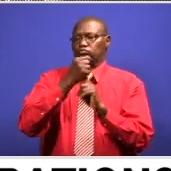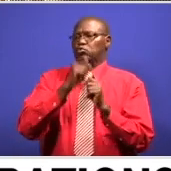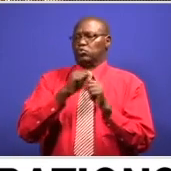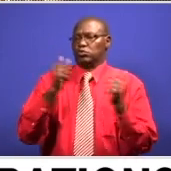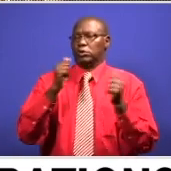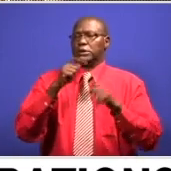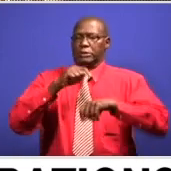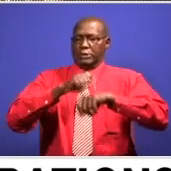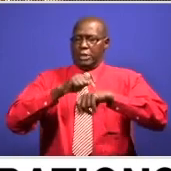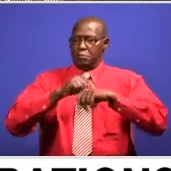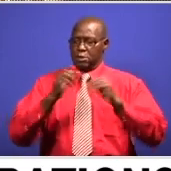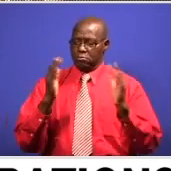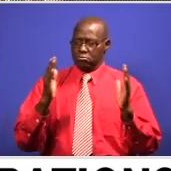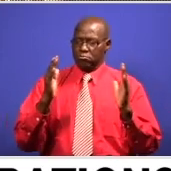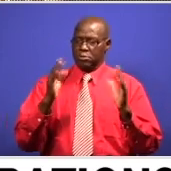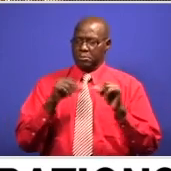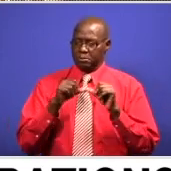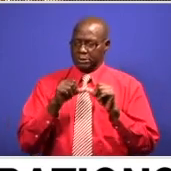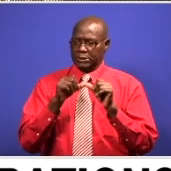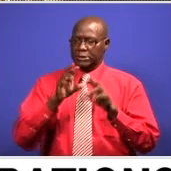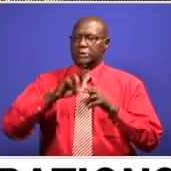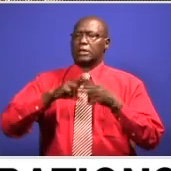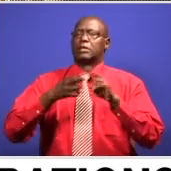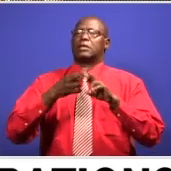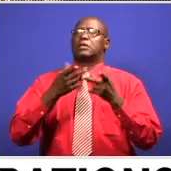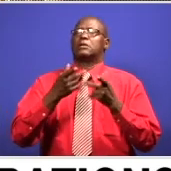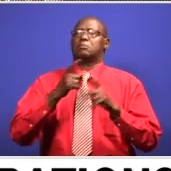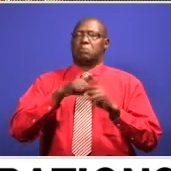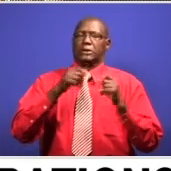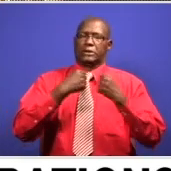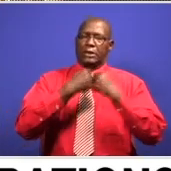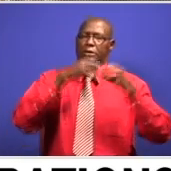of timing and maintaining the standards despite the challenge of rainfall.